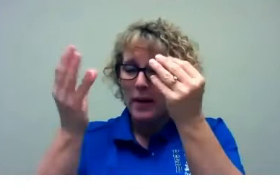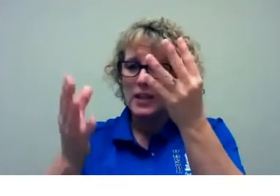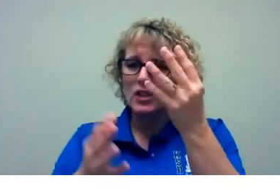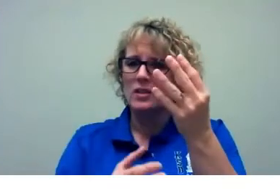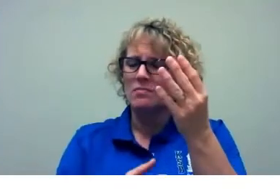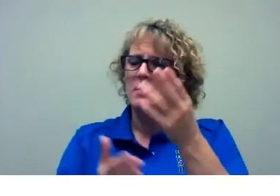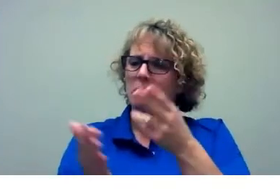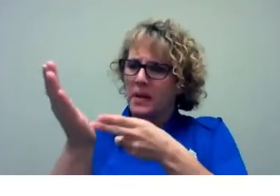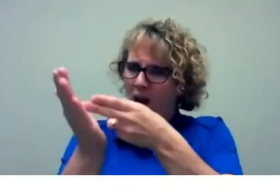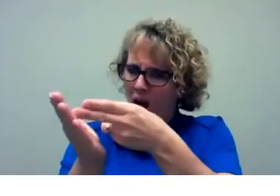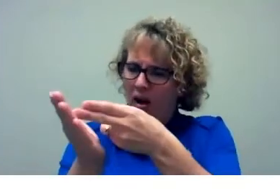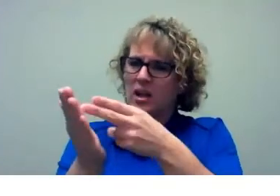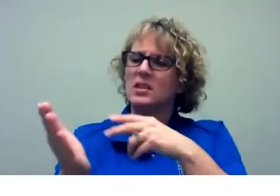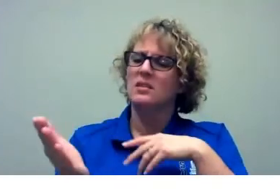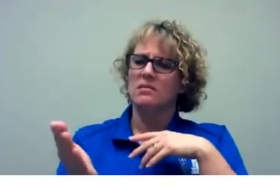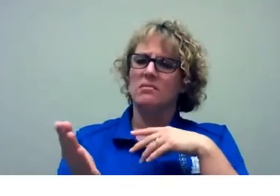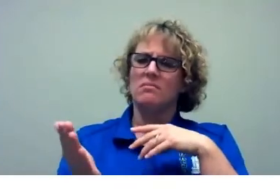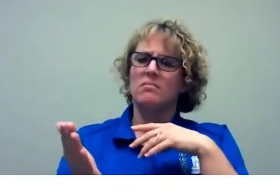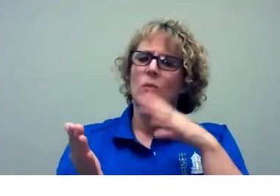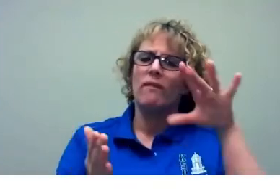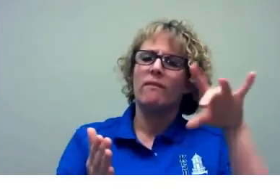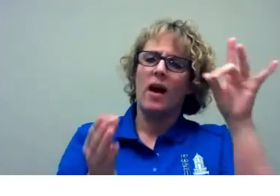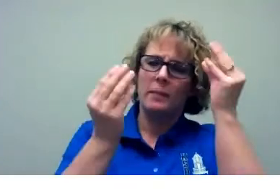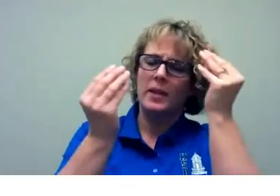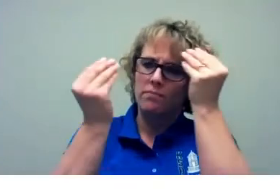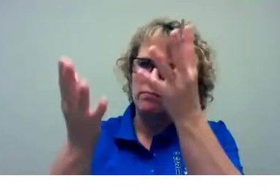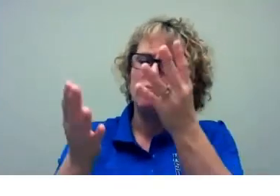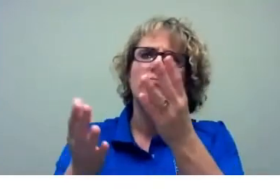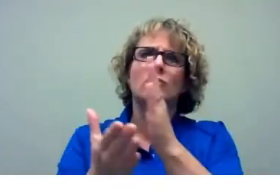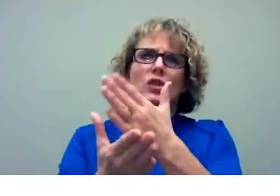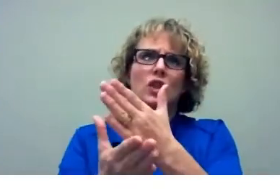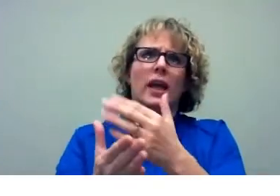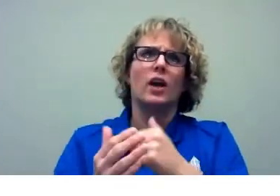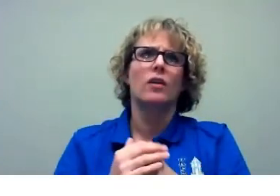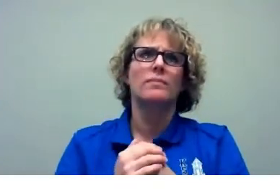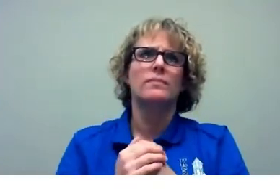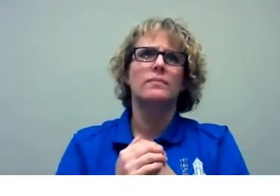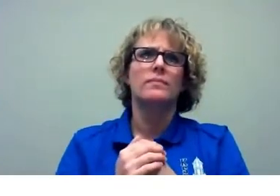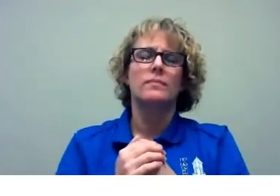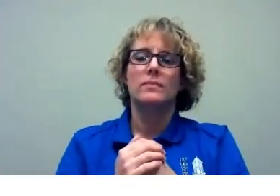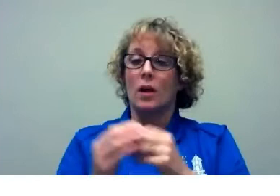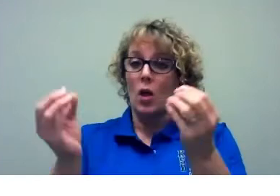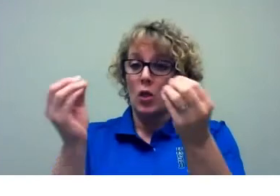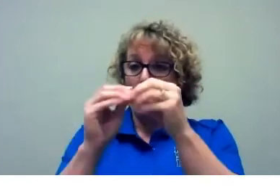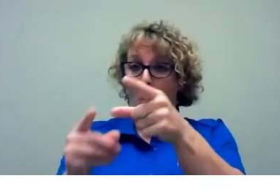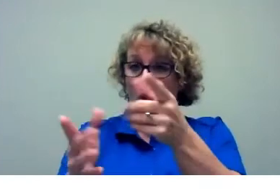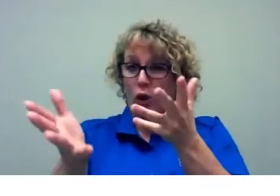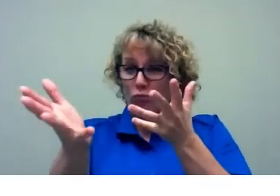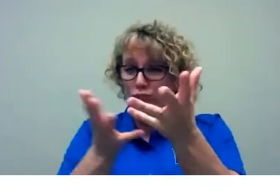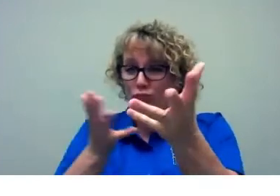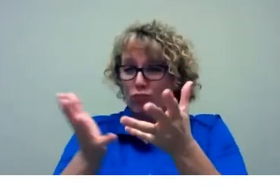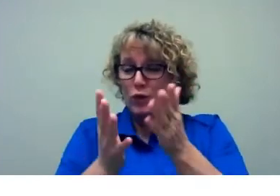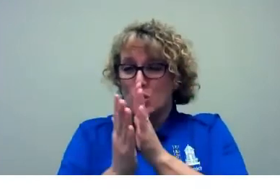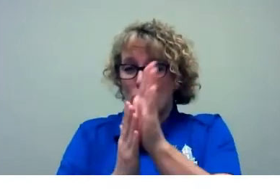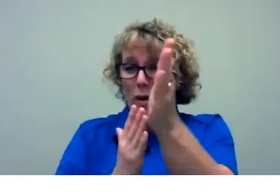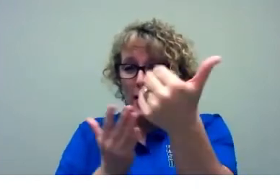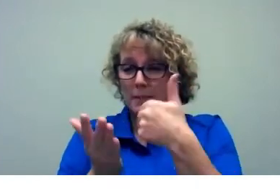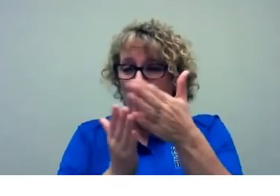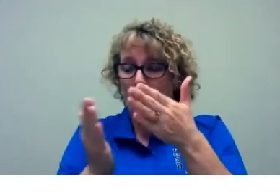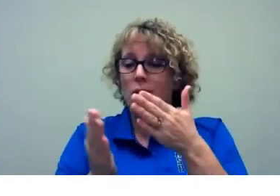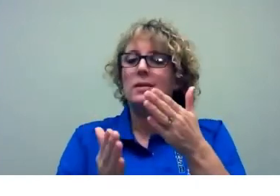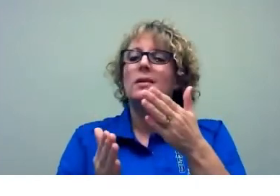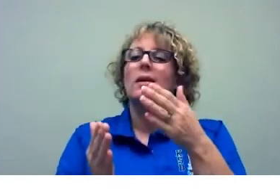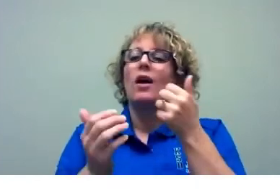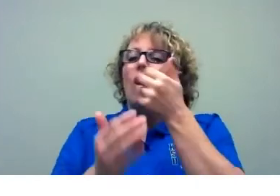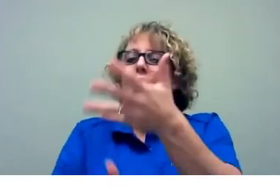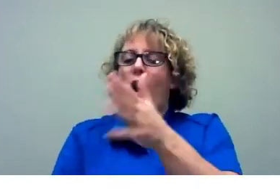And it's okay to admit when you don't know the information. Be honest and say, hey, I'm going to go find out and see what I can share back with you. The